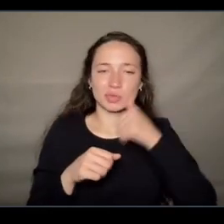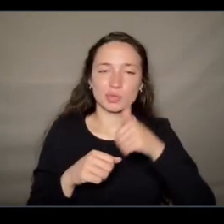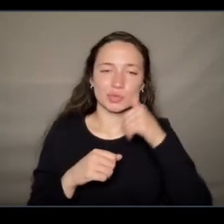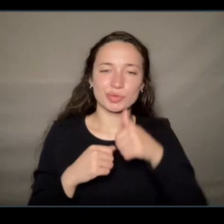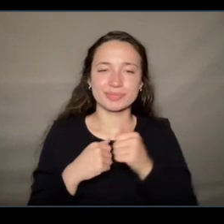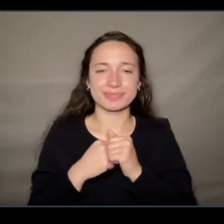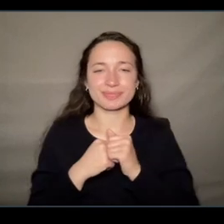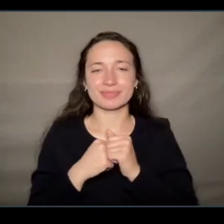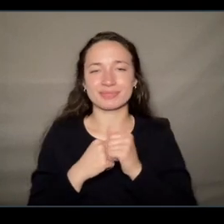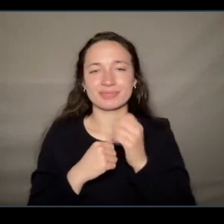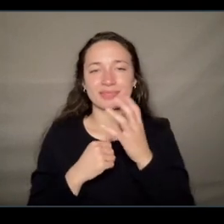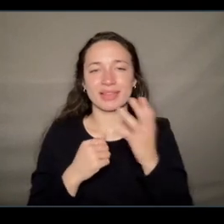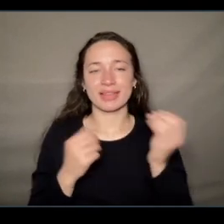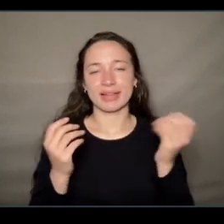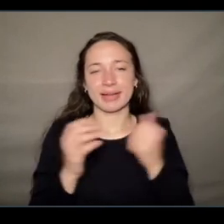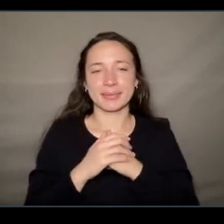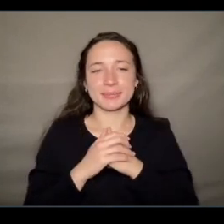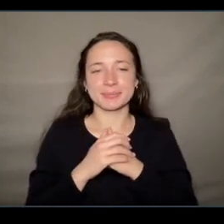was just a little girl,